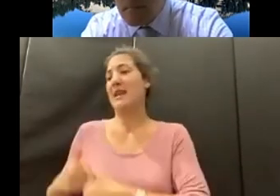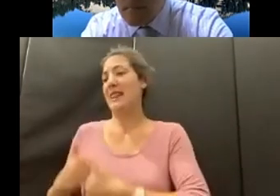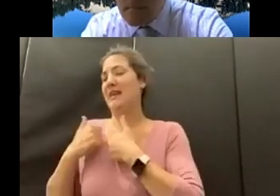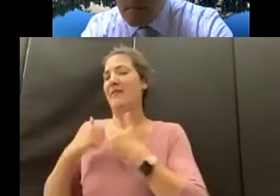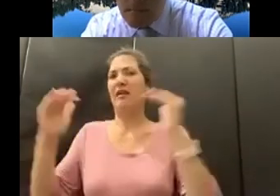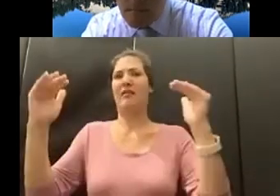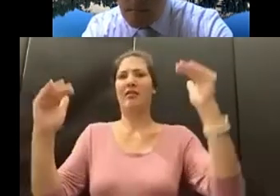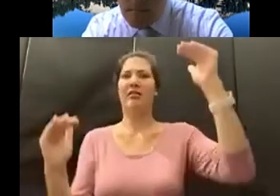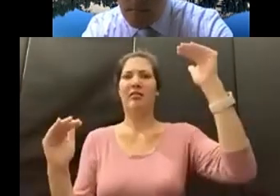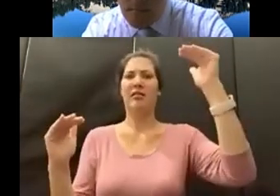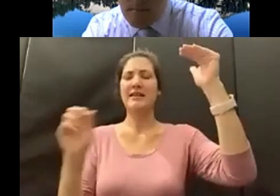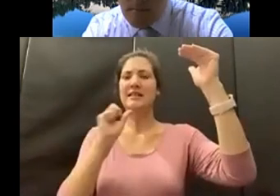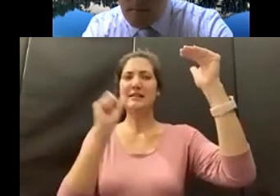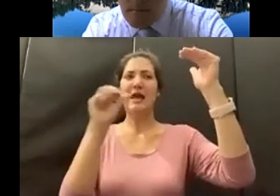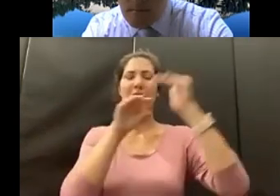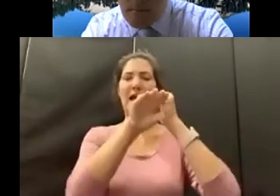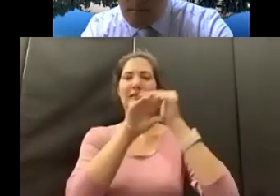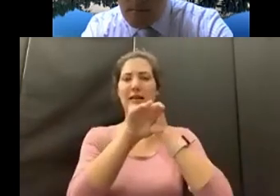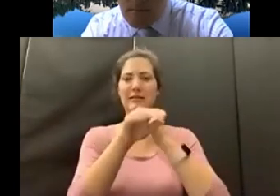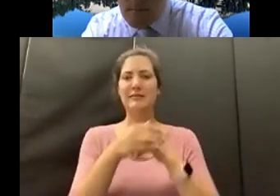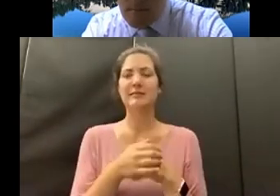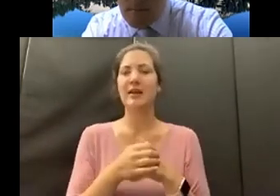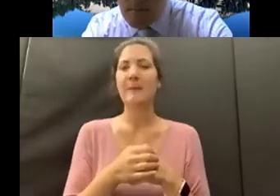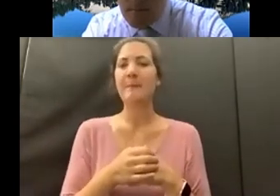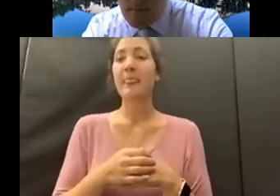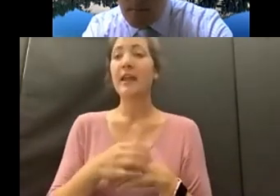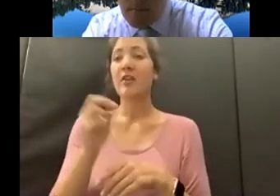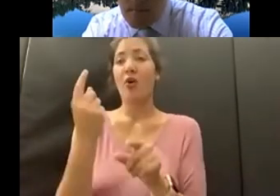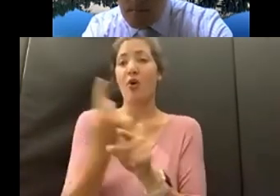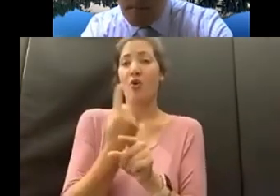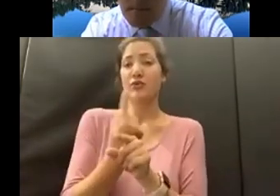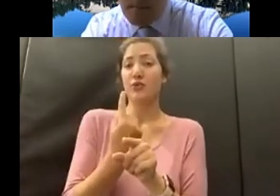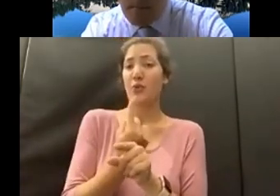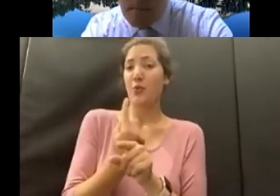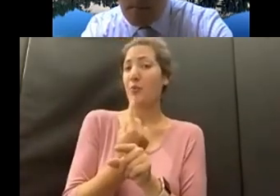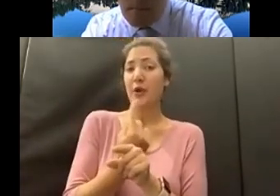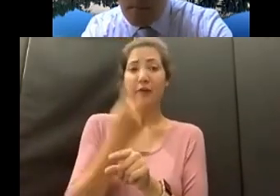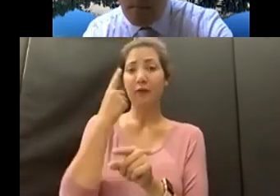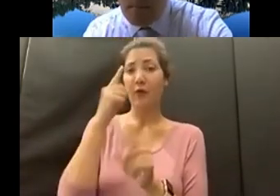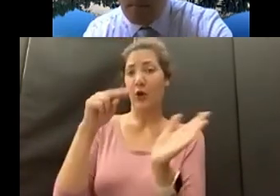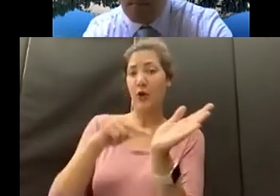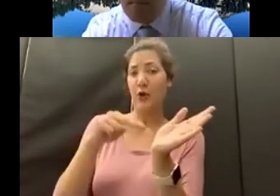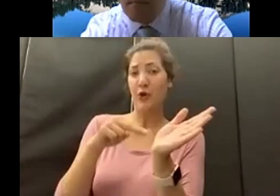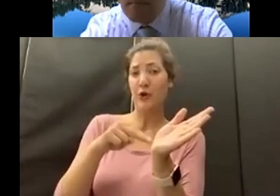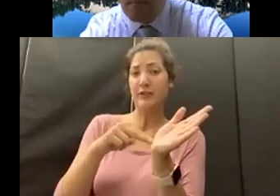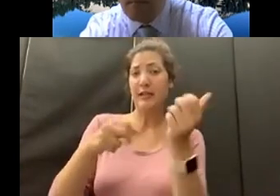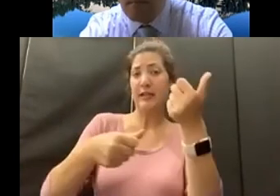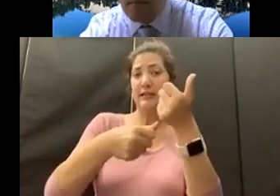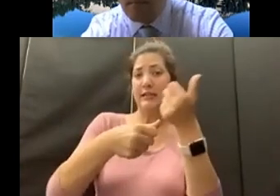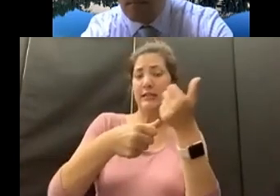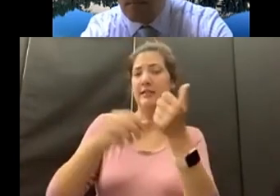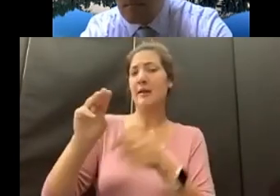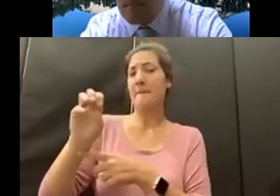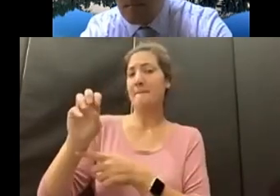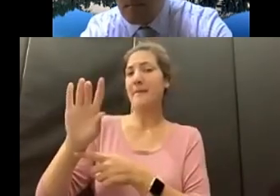not appropriate for skilled nursing, for long-term skilled nursing, which Medi-Cal covers.